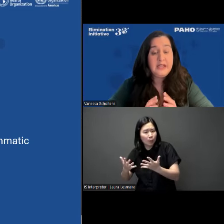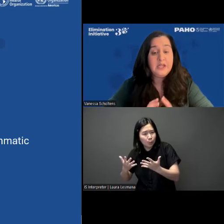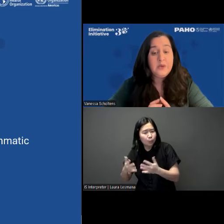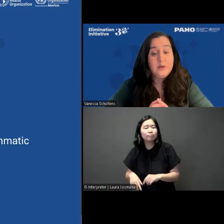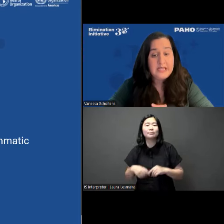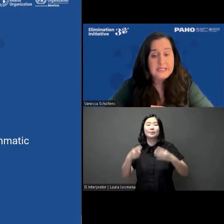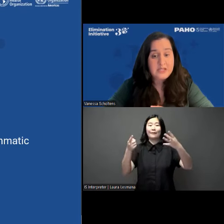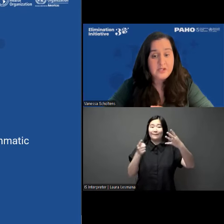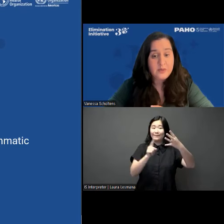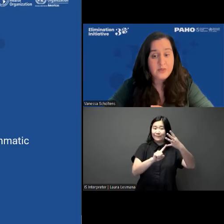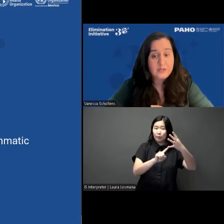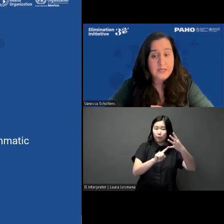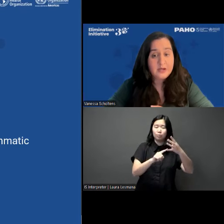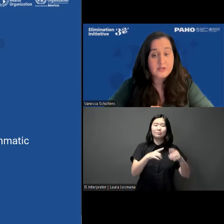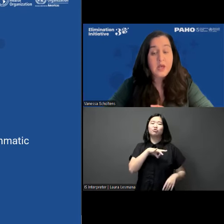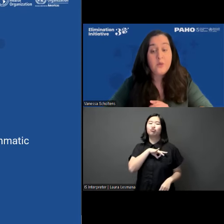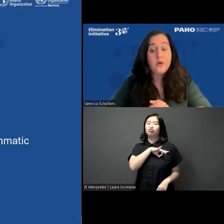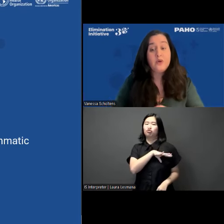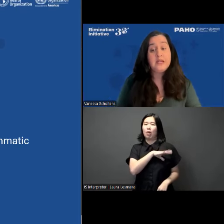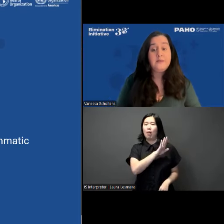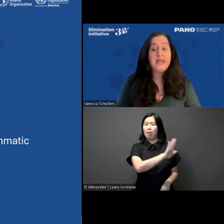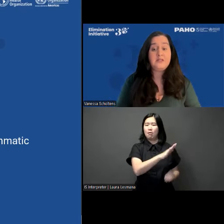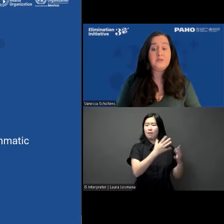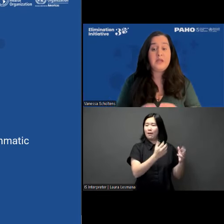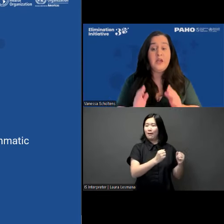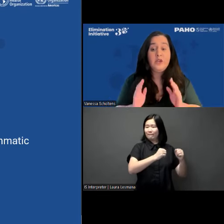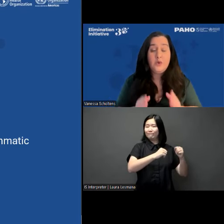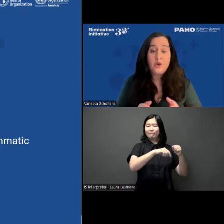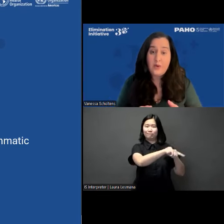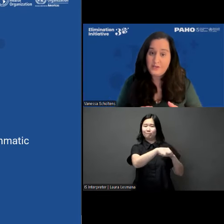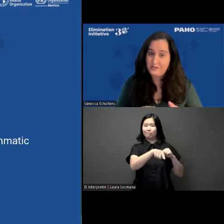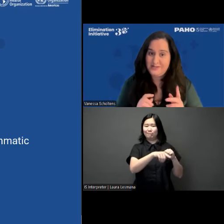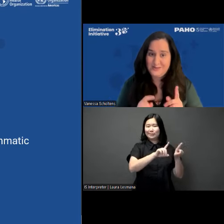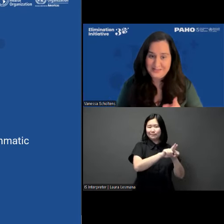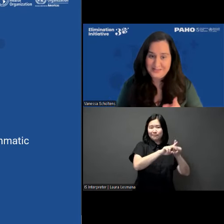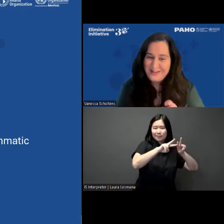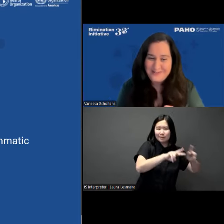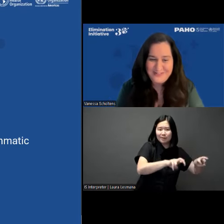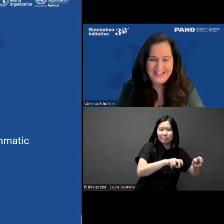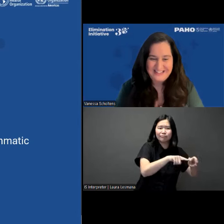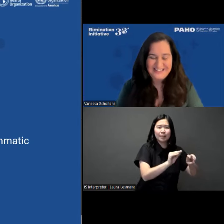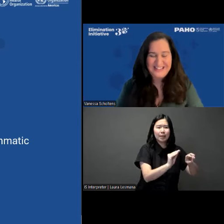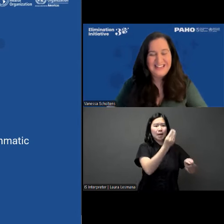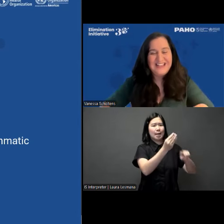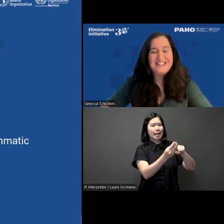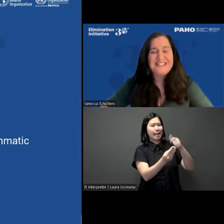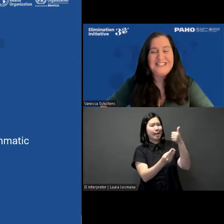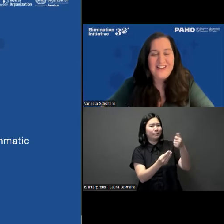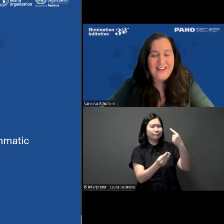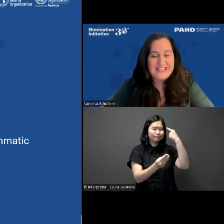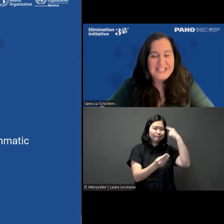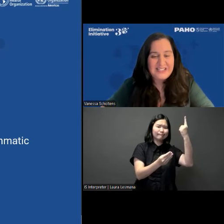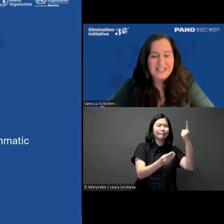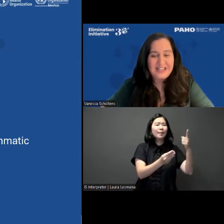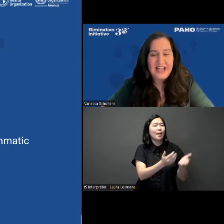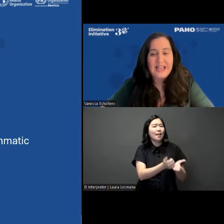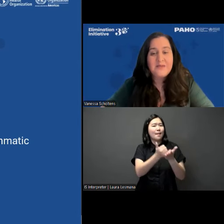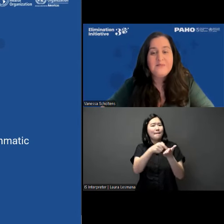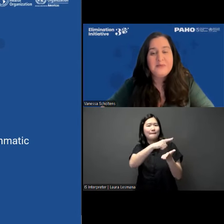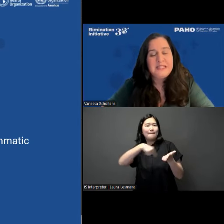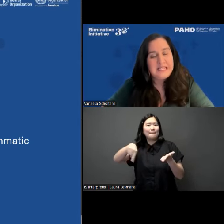a Q&A session with our speakers where we're going to be answering your questions, so stick around for that. To start our session,